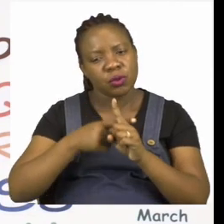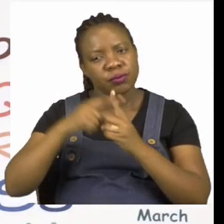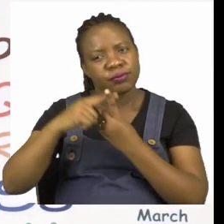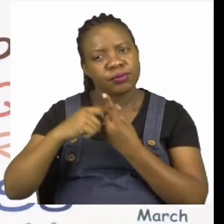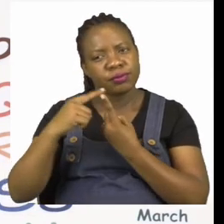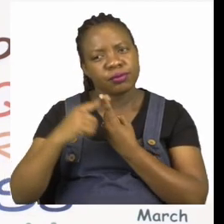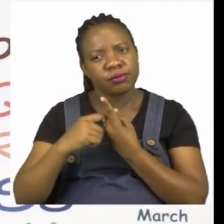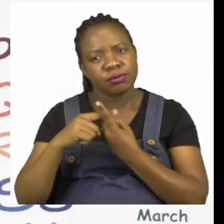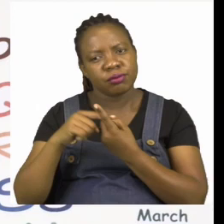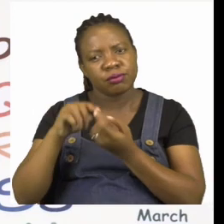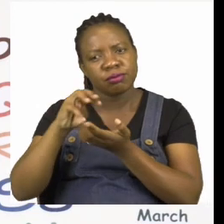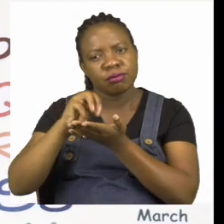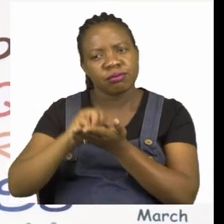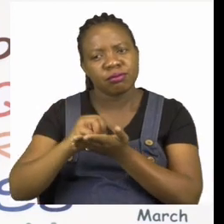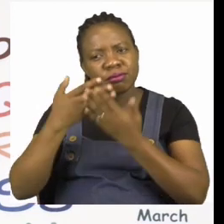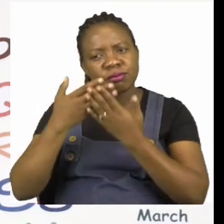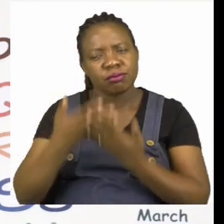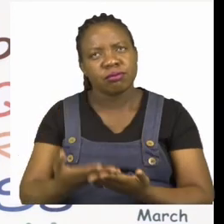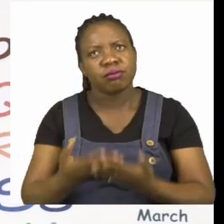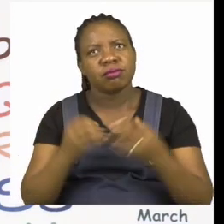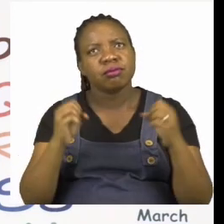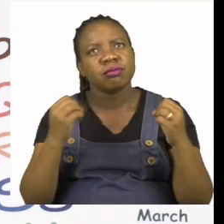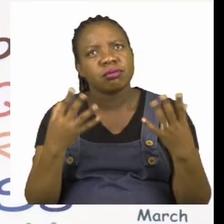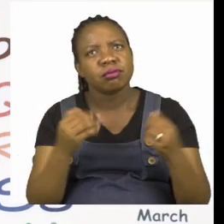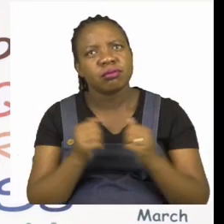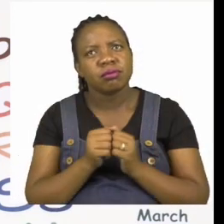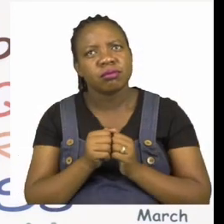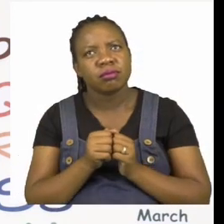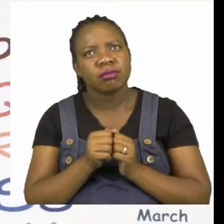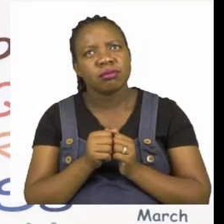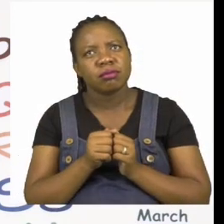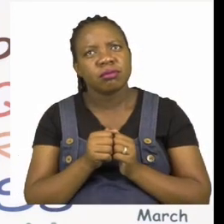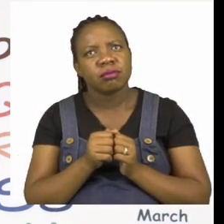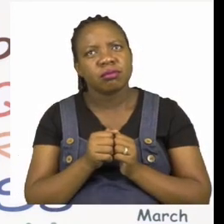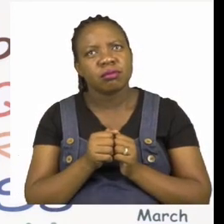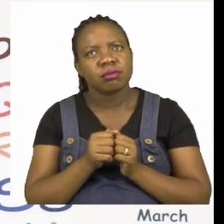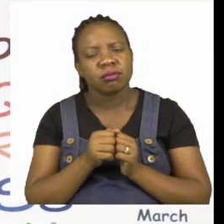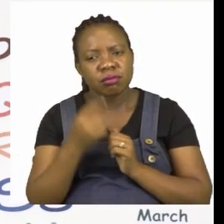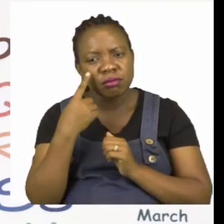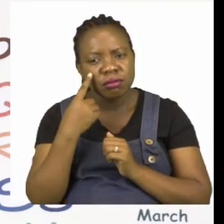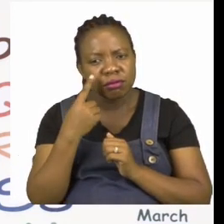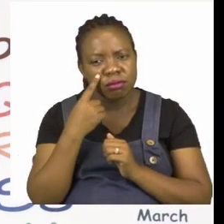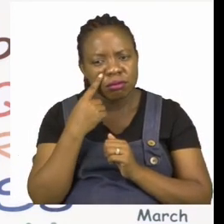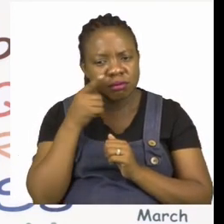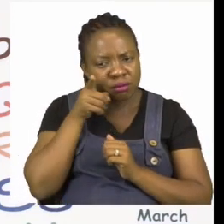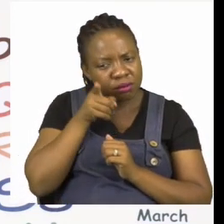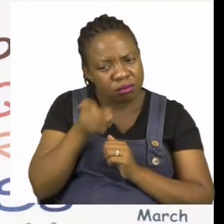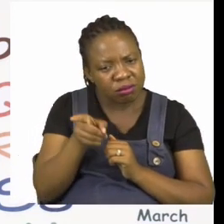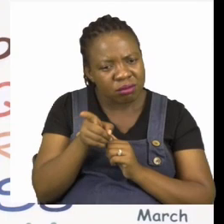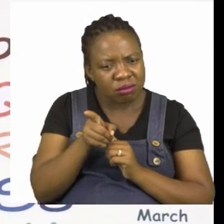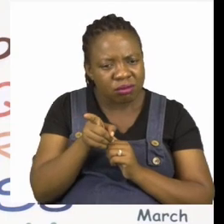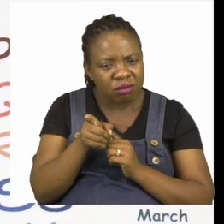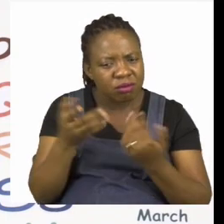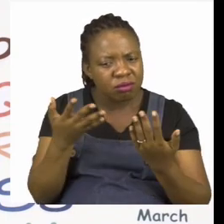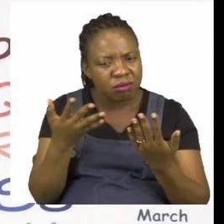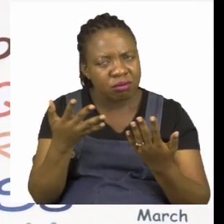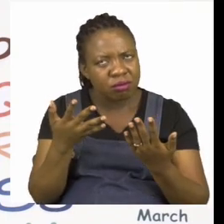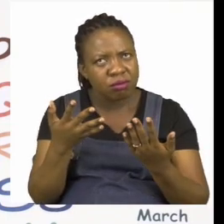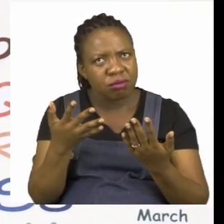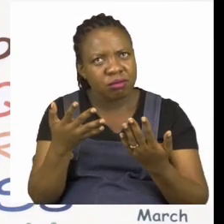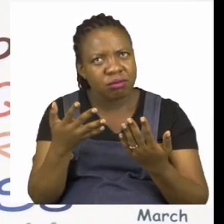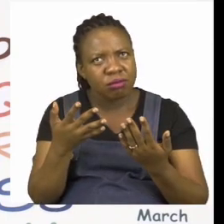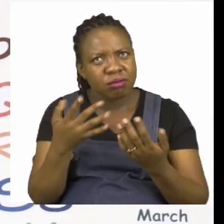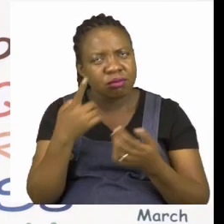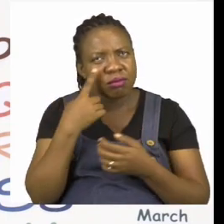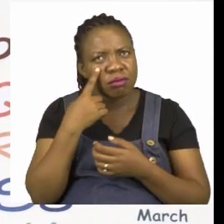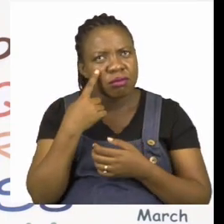The carrots are there inside, and all we need to do is just read the pointer. You can definitely see